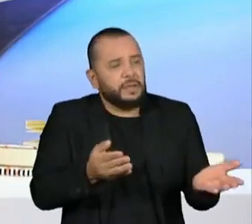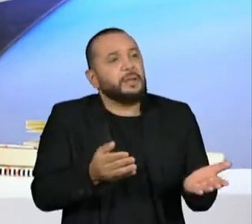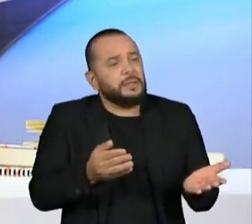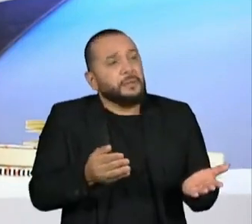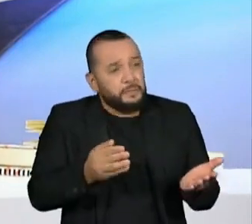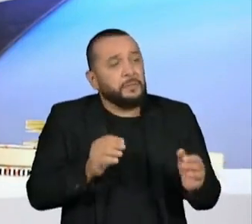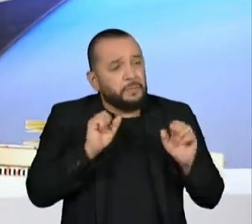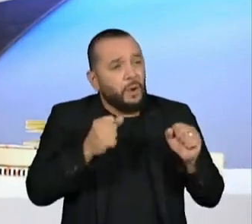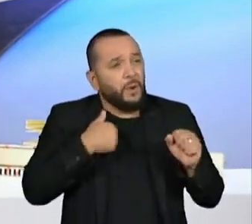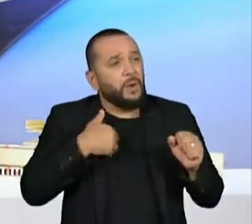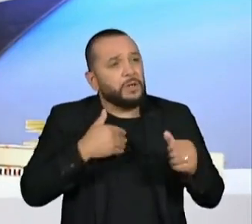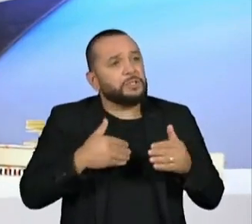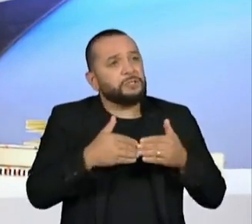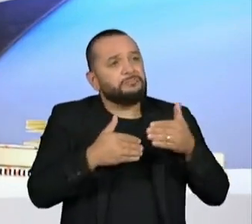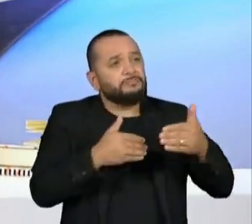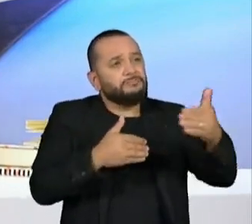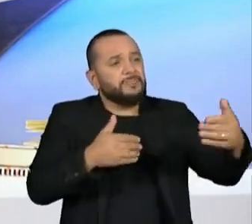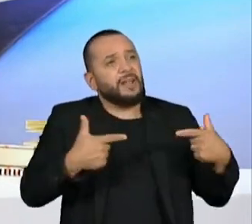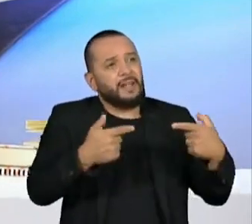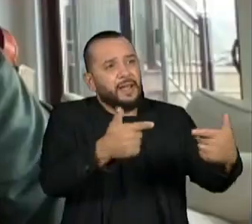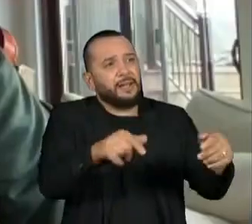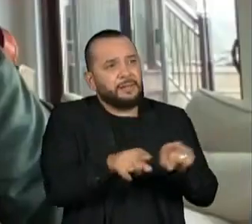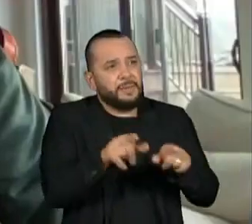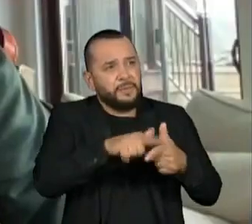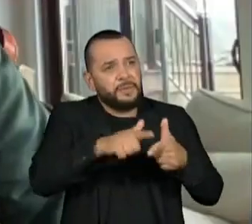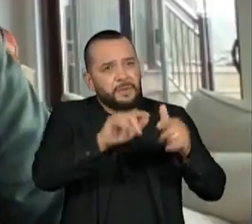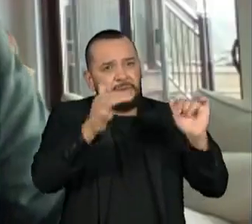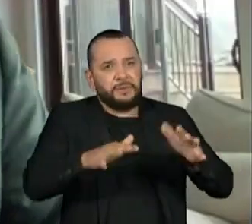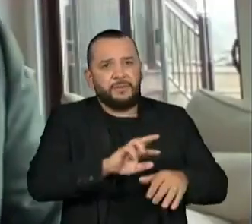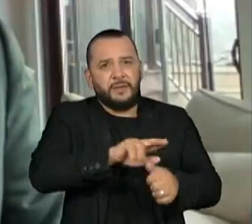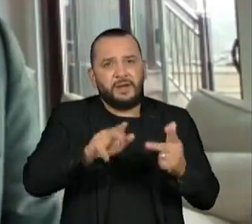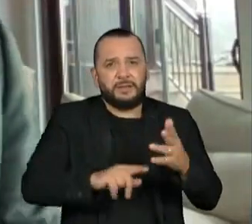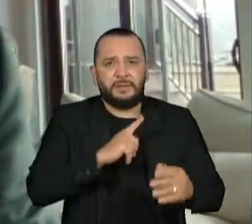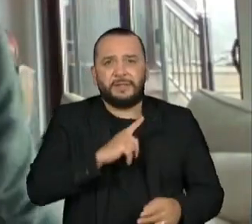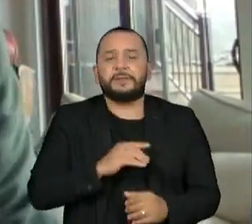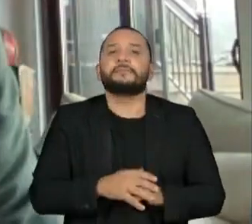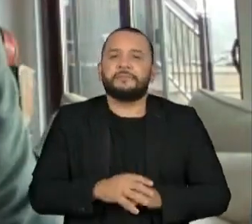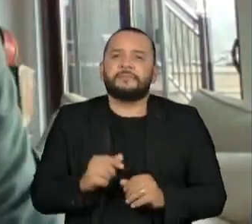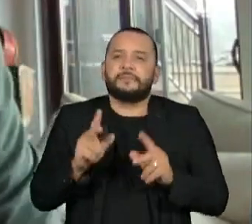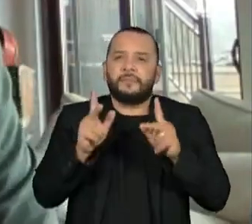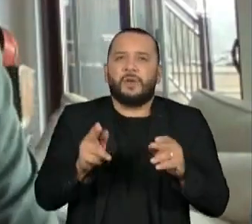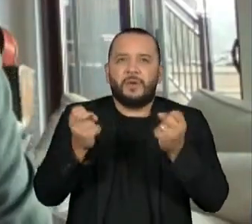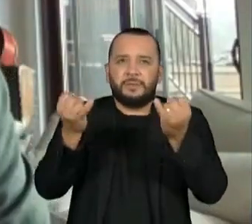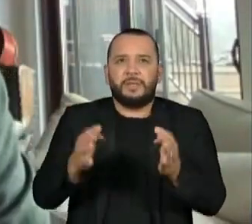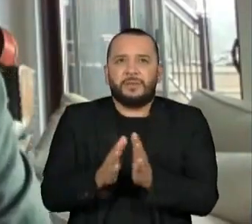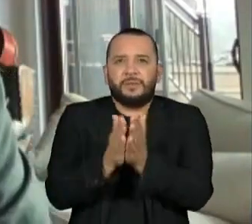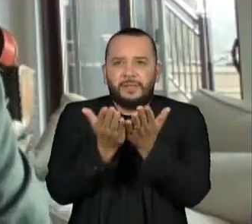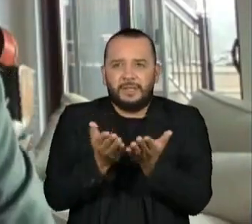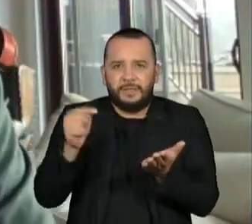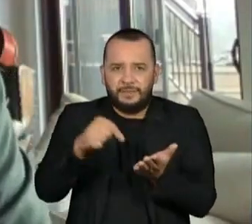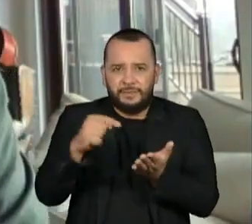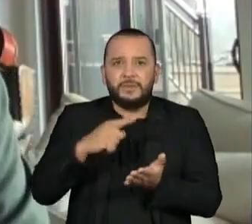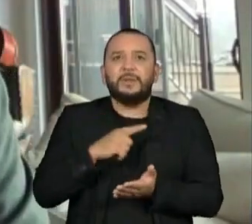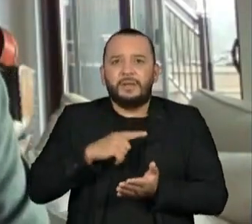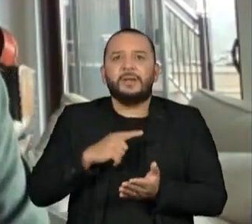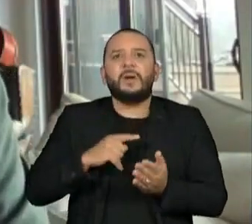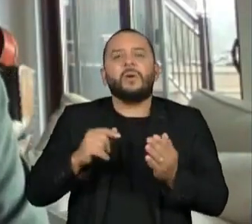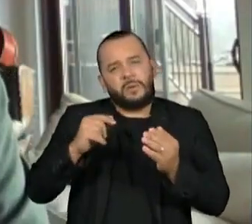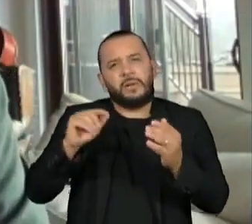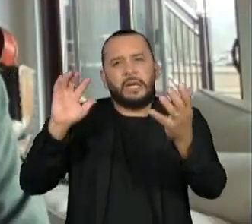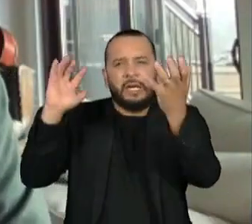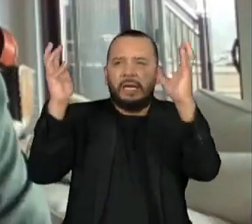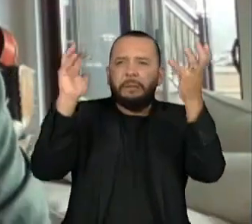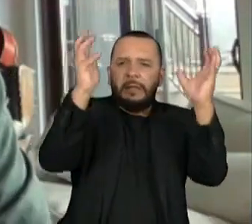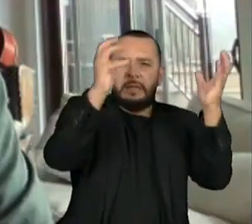novas guerras e outros tipos de catástrofes? Well, as I say in my book, I take very seriously the threat